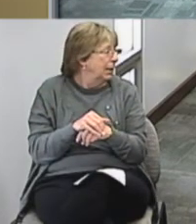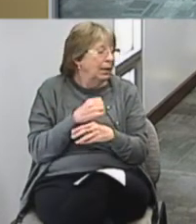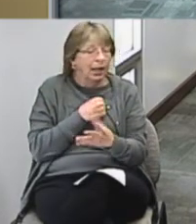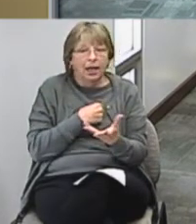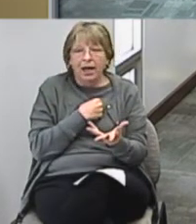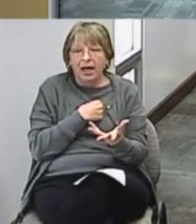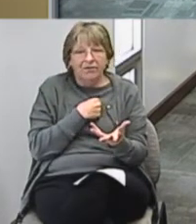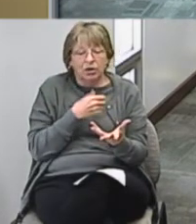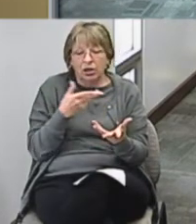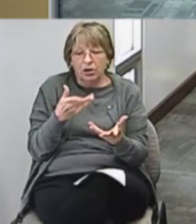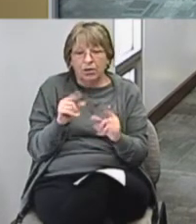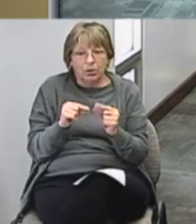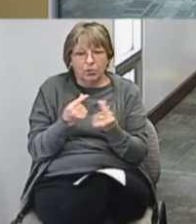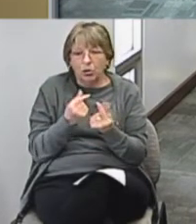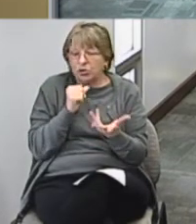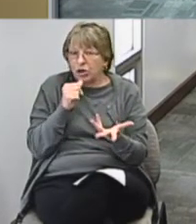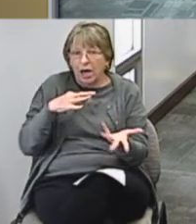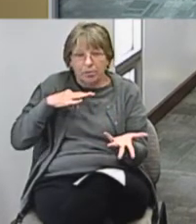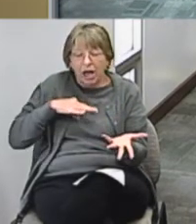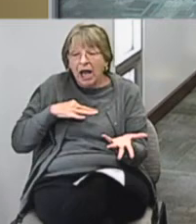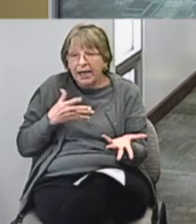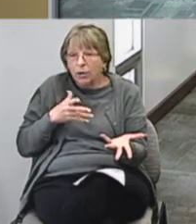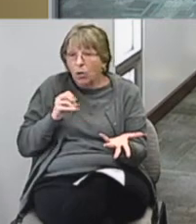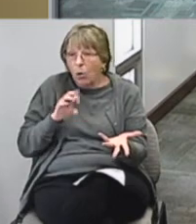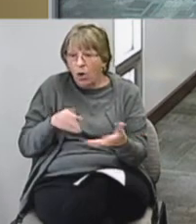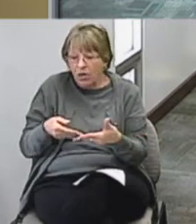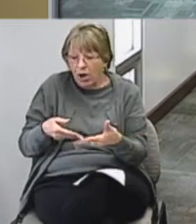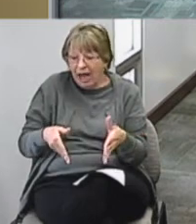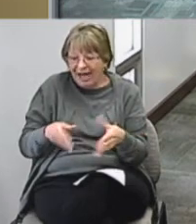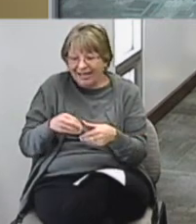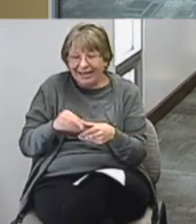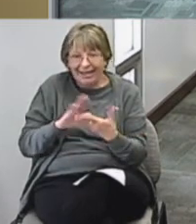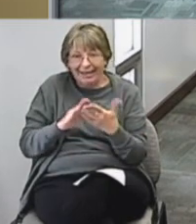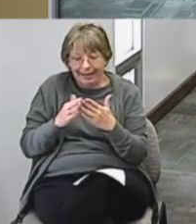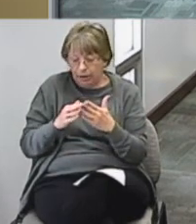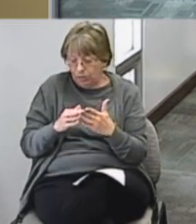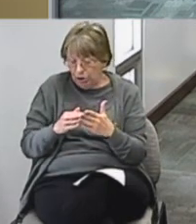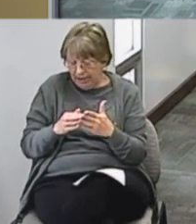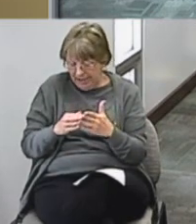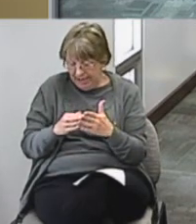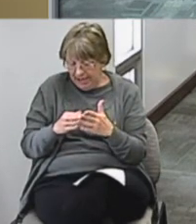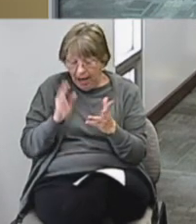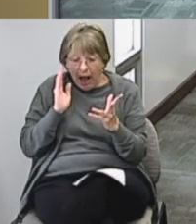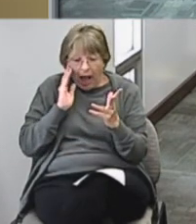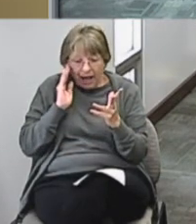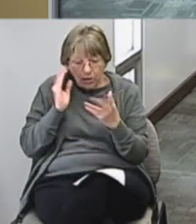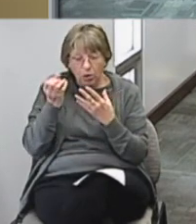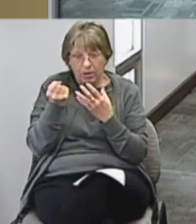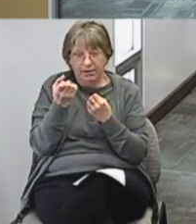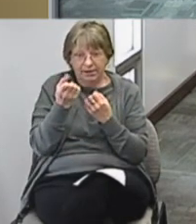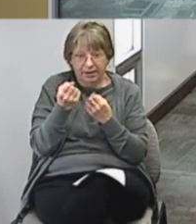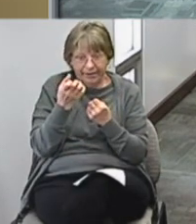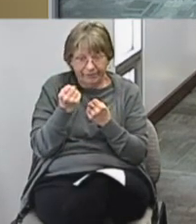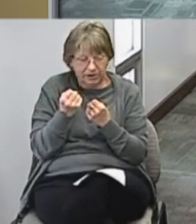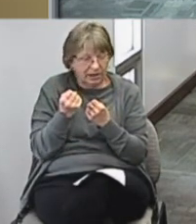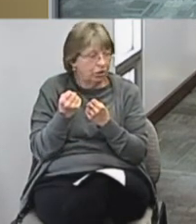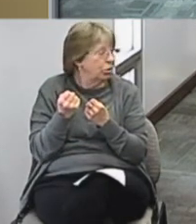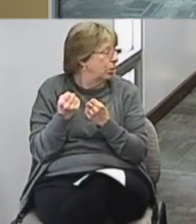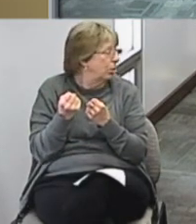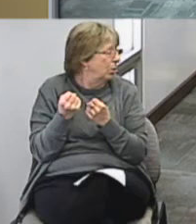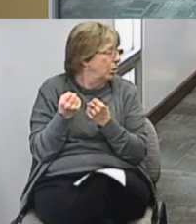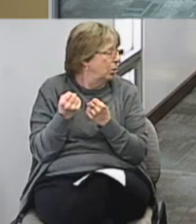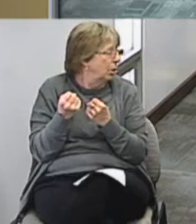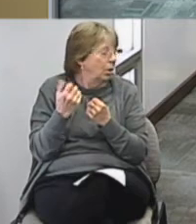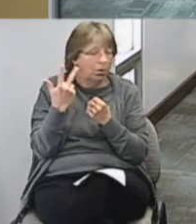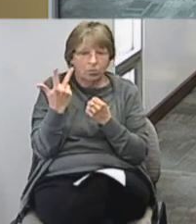Unfortunately, those organizations aren't applying, or they're lacking in our community. I do know that there is a conversation community-wide among 3